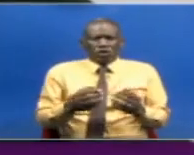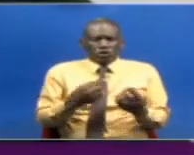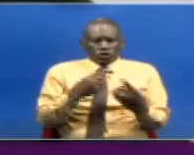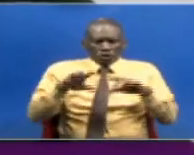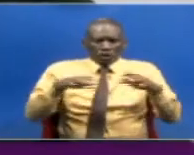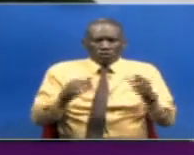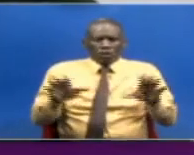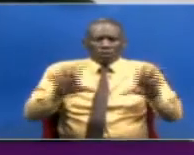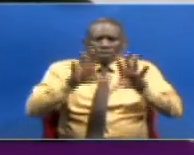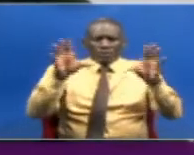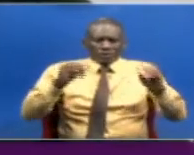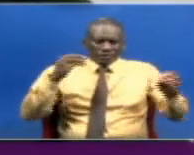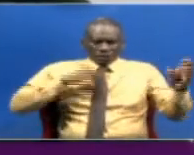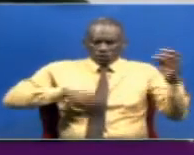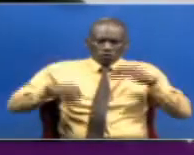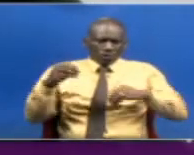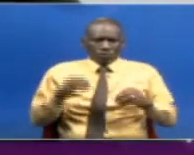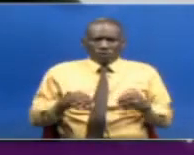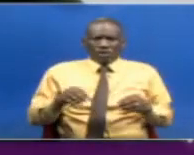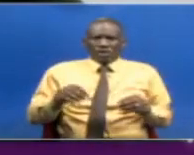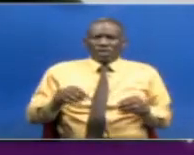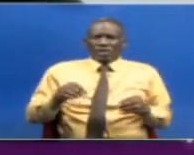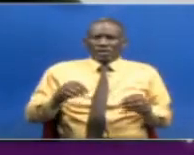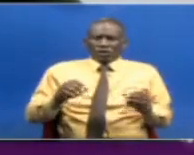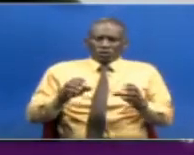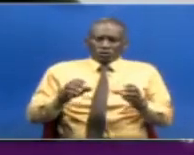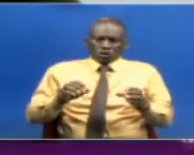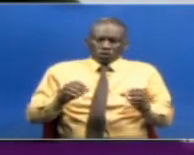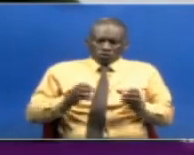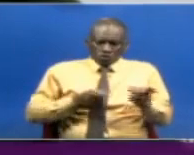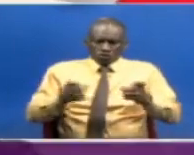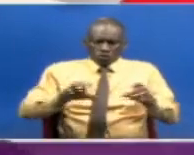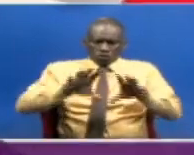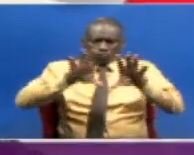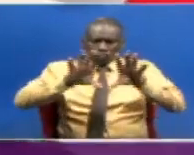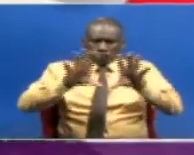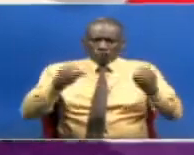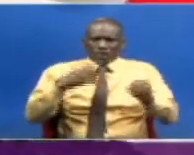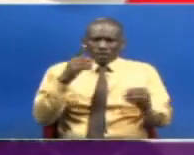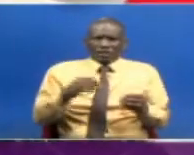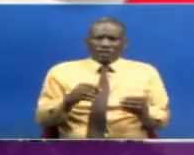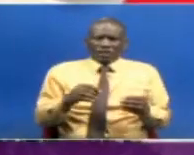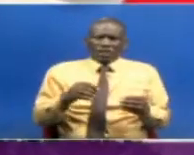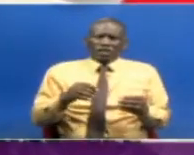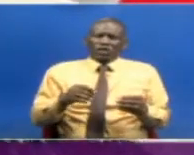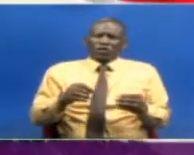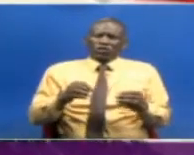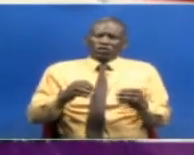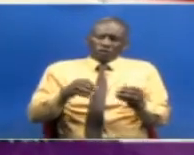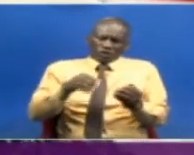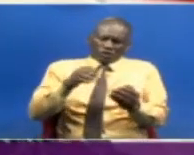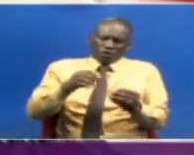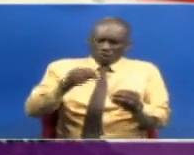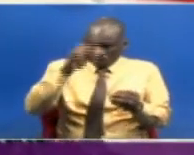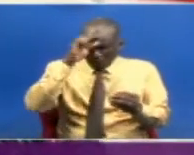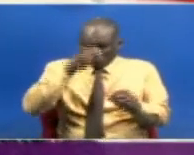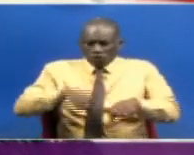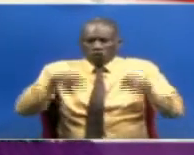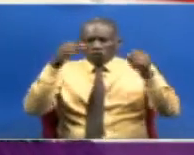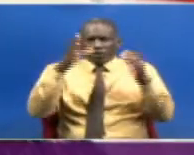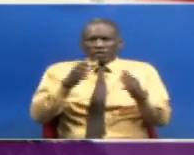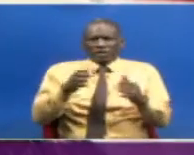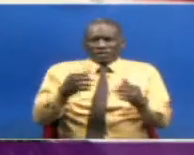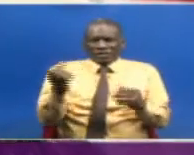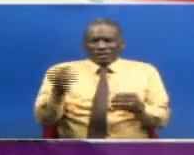budgeted corruption. Nyakango says that compensation from the Consolidated Fund Services for all state officers was